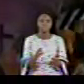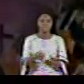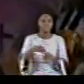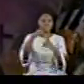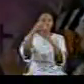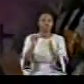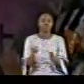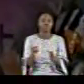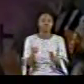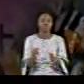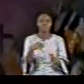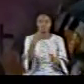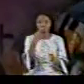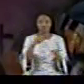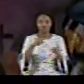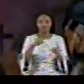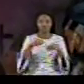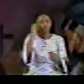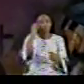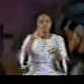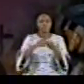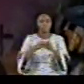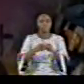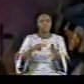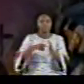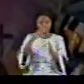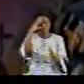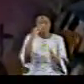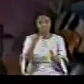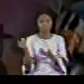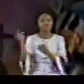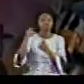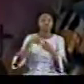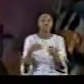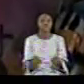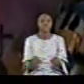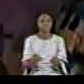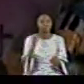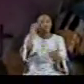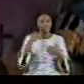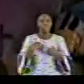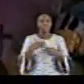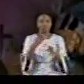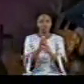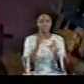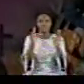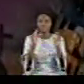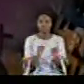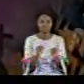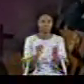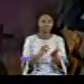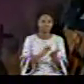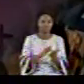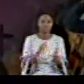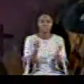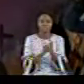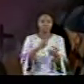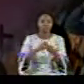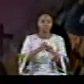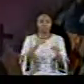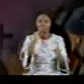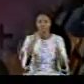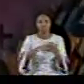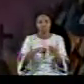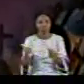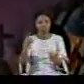this is March 2022. Till now, he has taken no injections. That problem is gone and gone